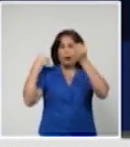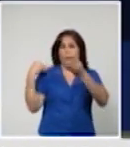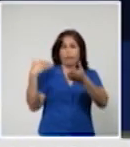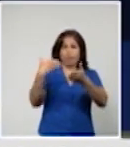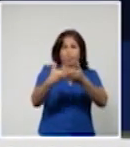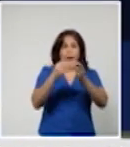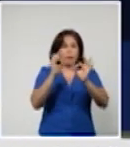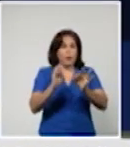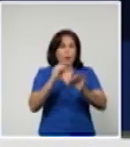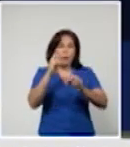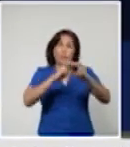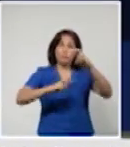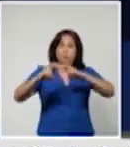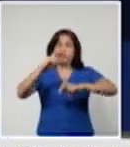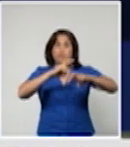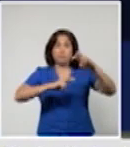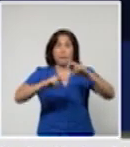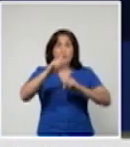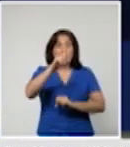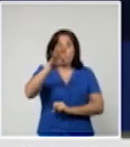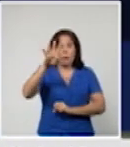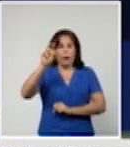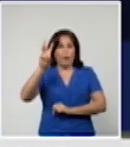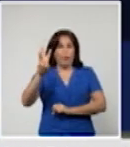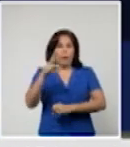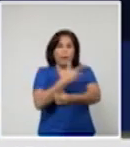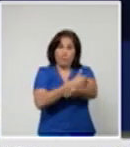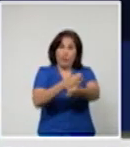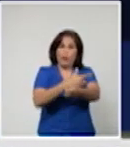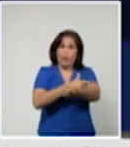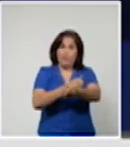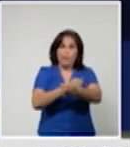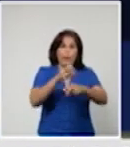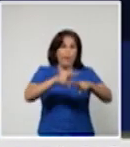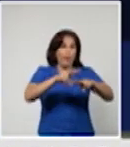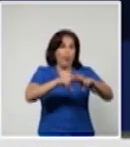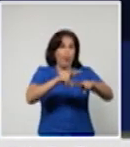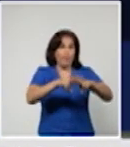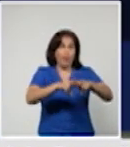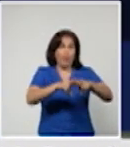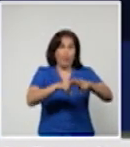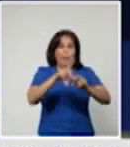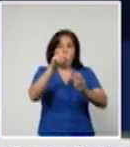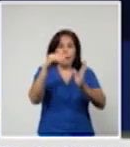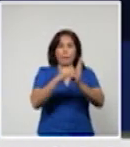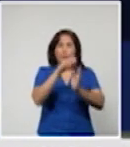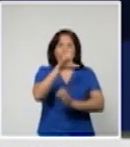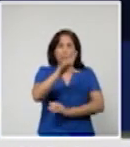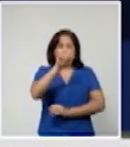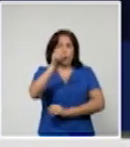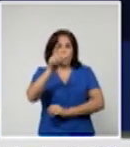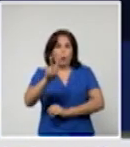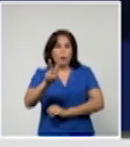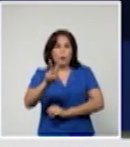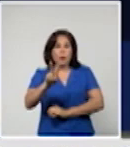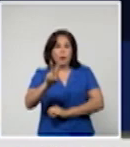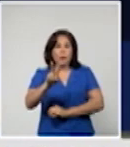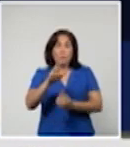143 from Artemisa, which is dealing with a complex epidemiological situation.